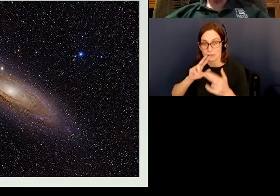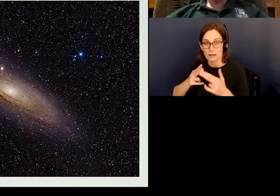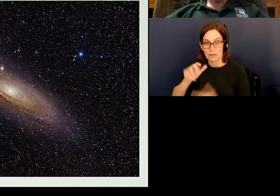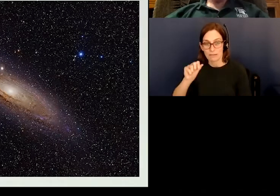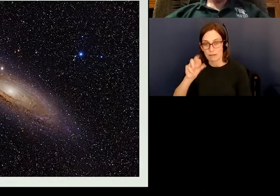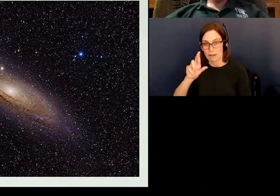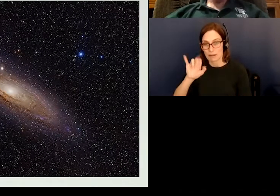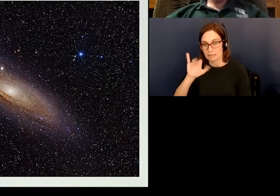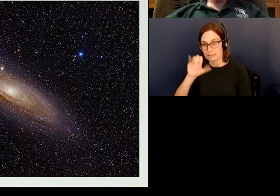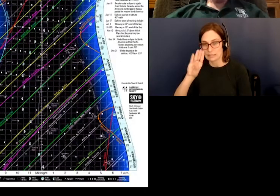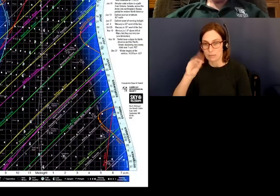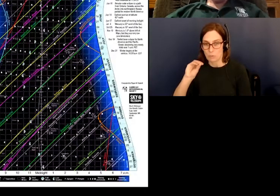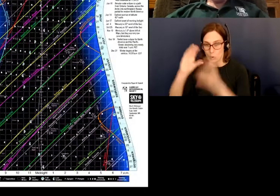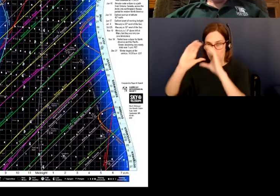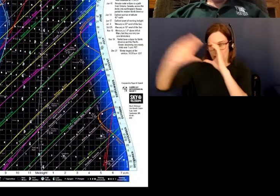telescope.